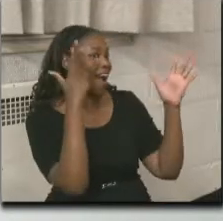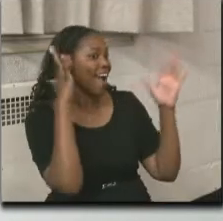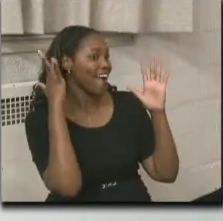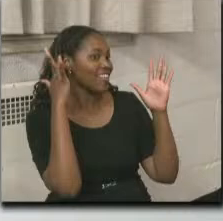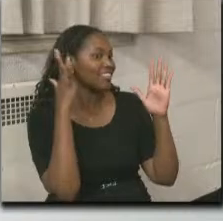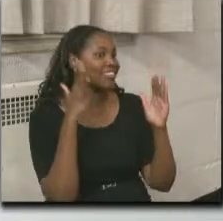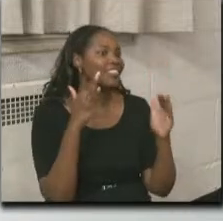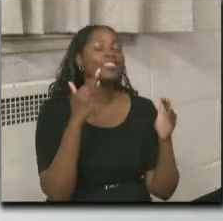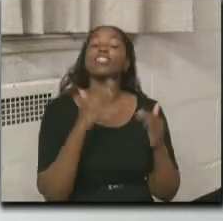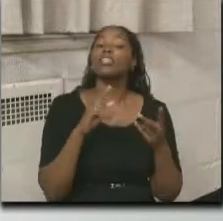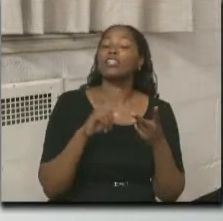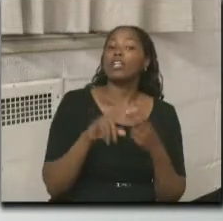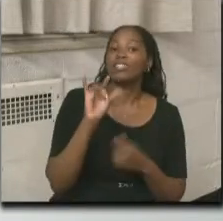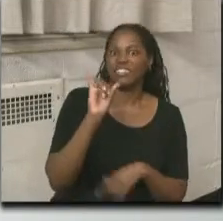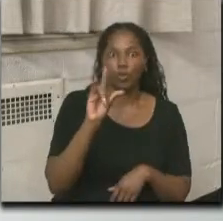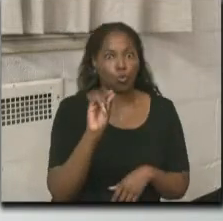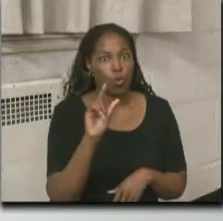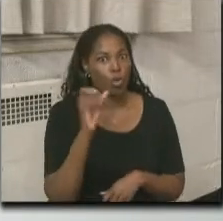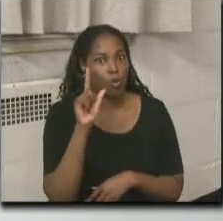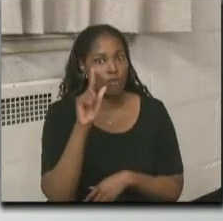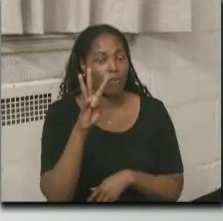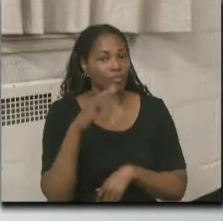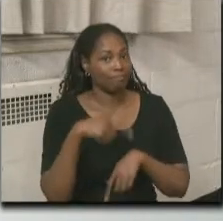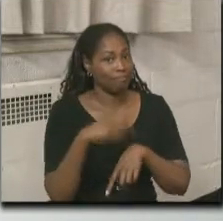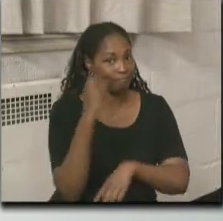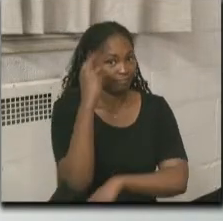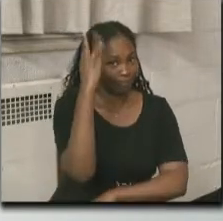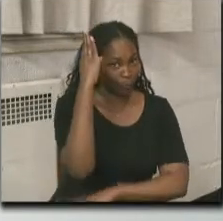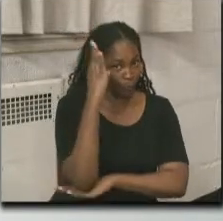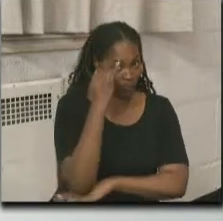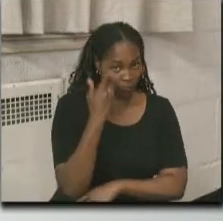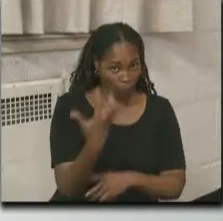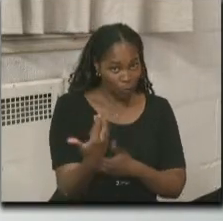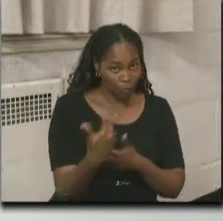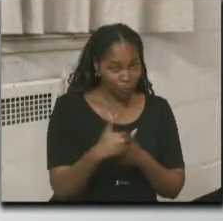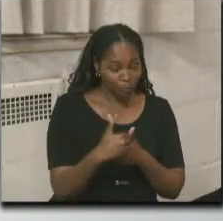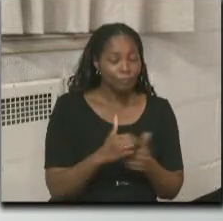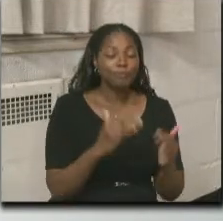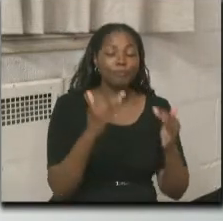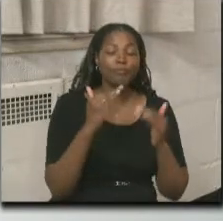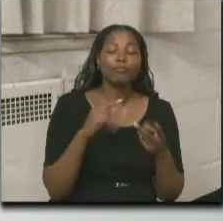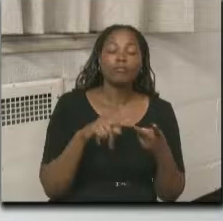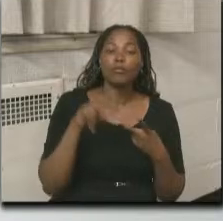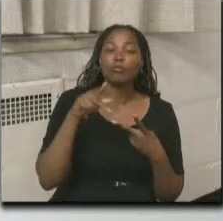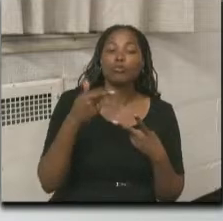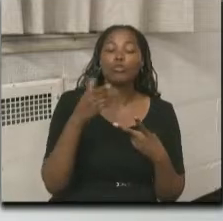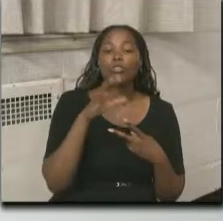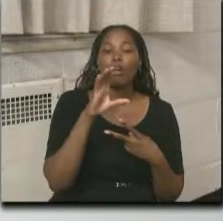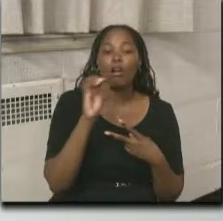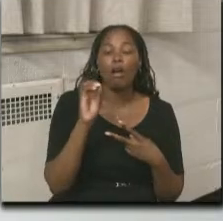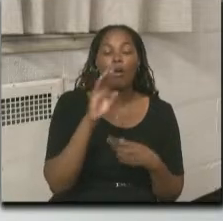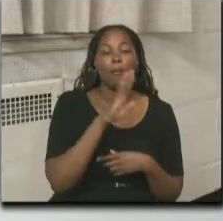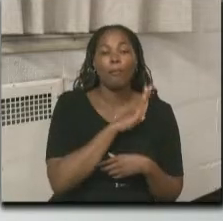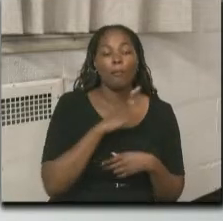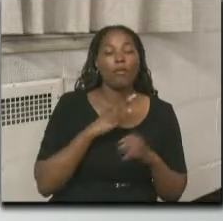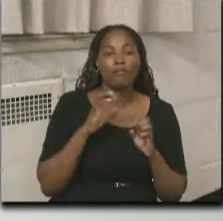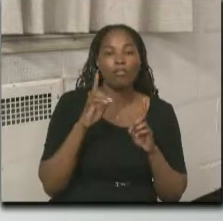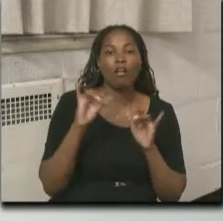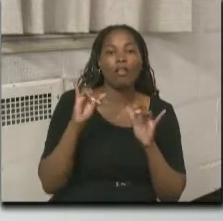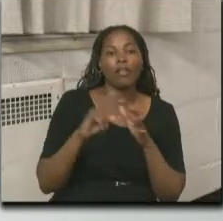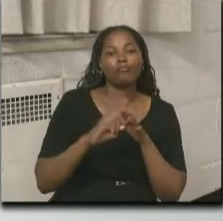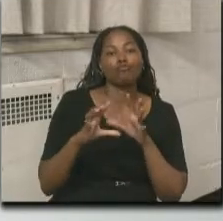2024 at noon, if folks want to join us. The Prince George's County Board of Education retreat, June